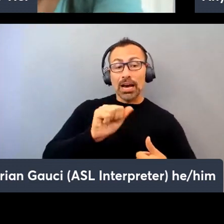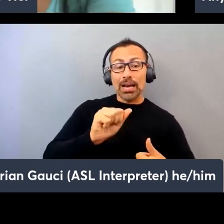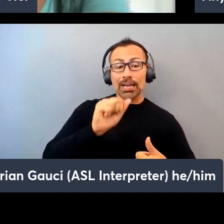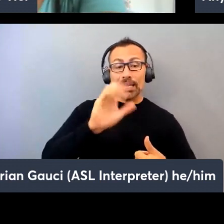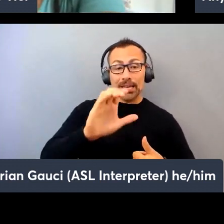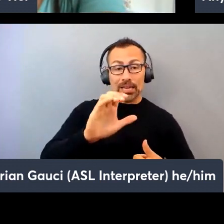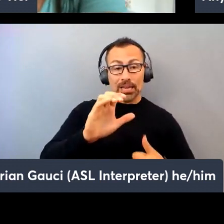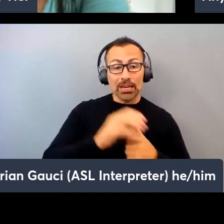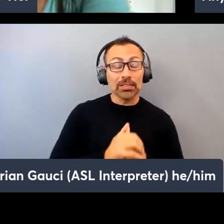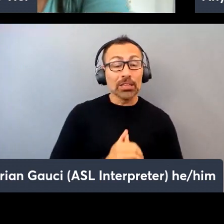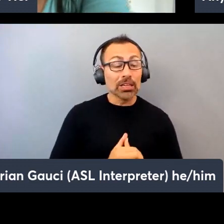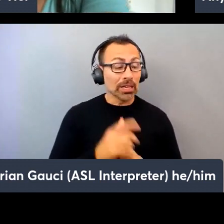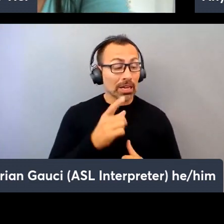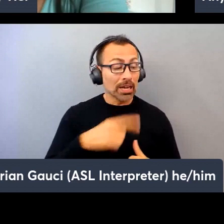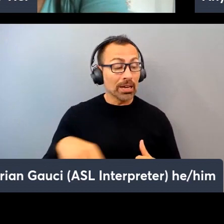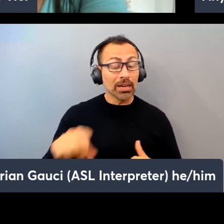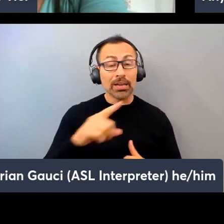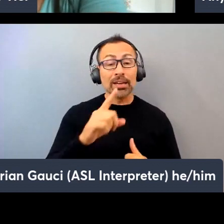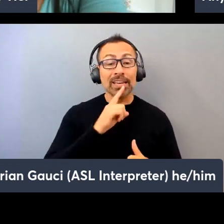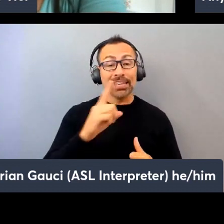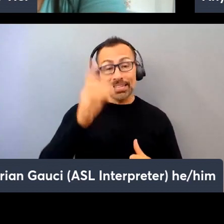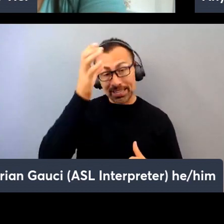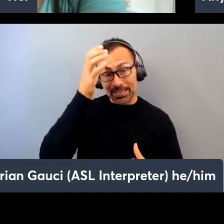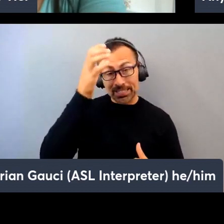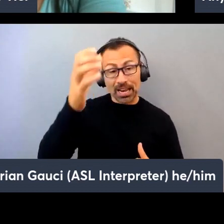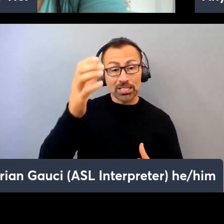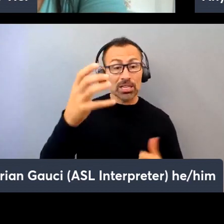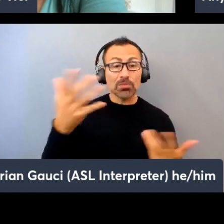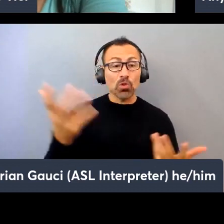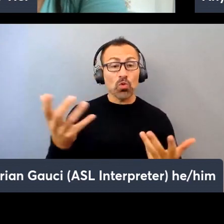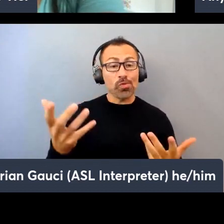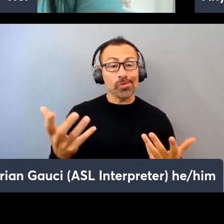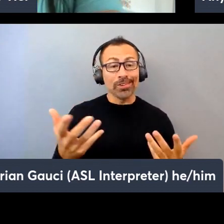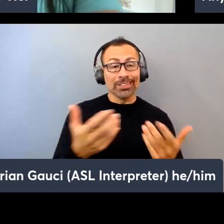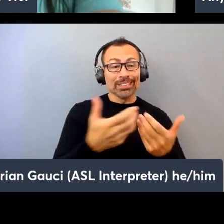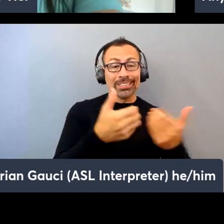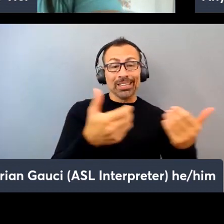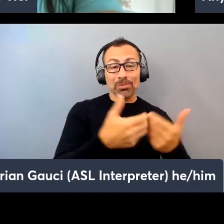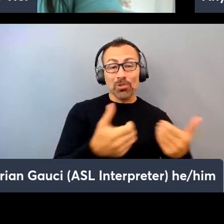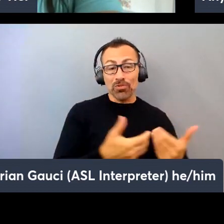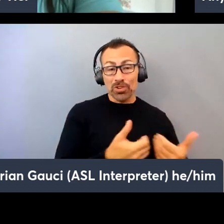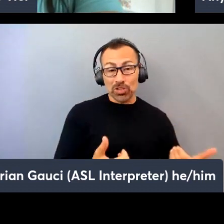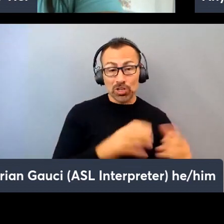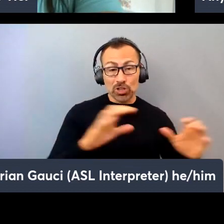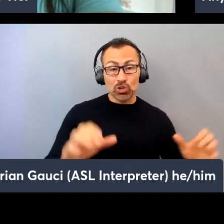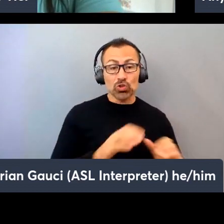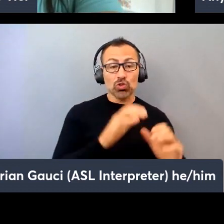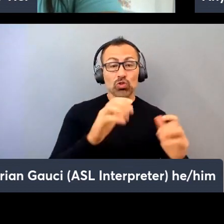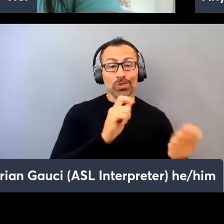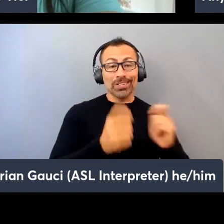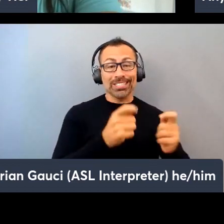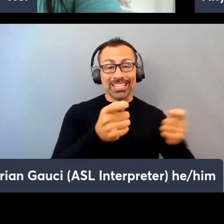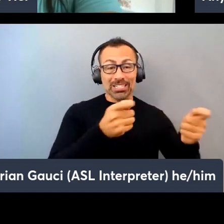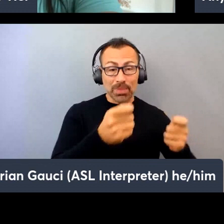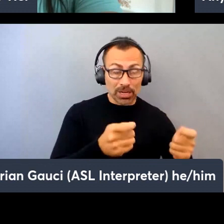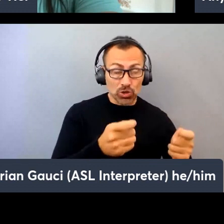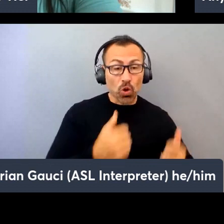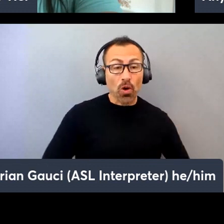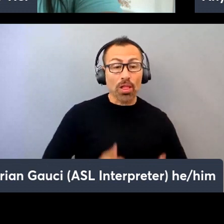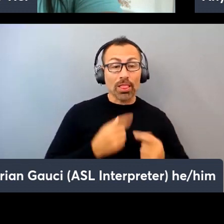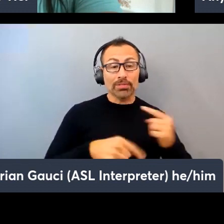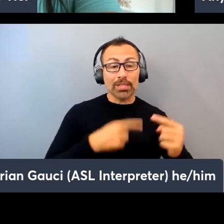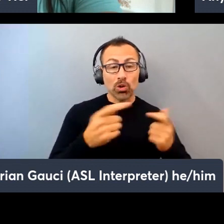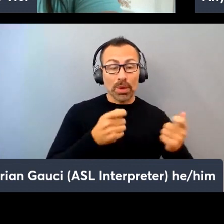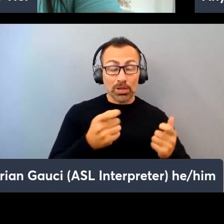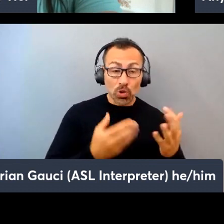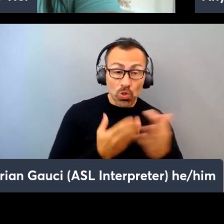cool folks call it, is a concept of provisioning and doing change management and lifecycle management of infrastructure through code instead of a